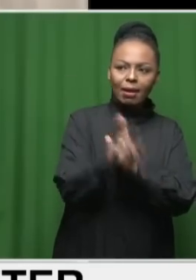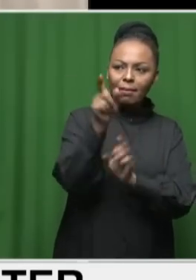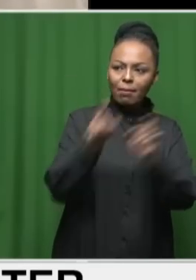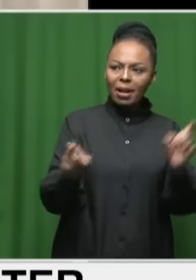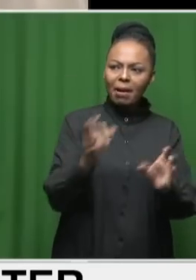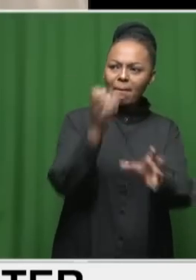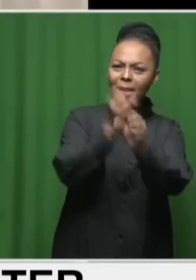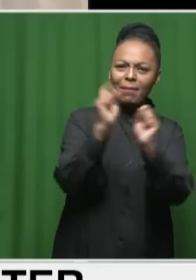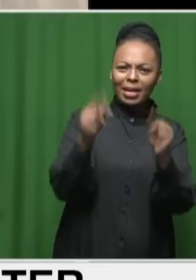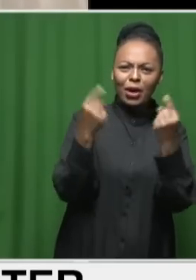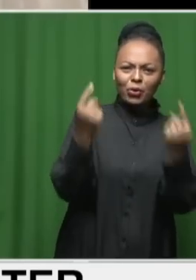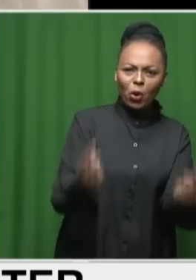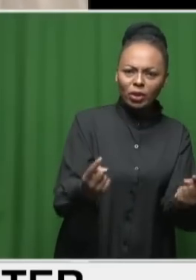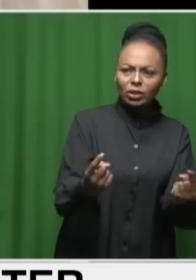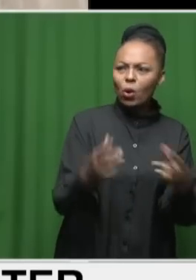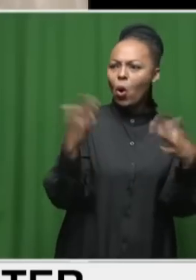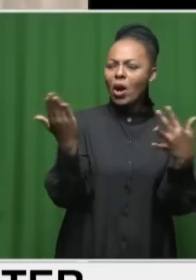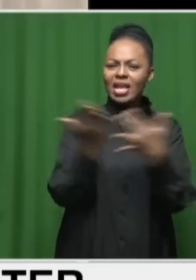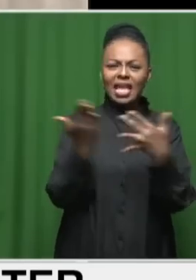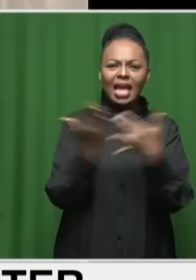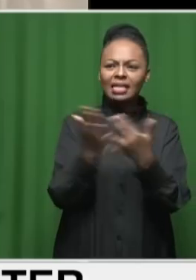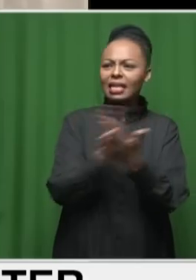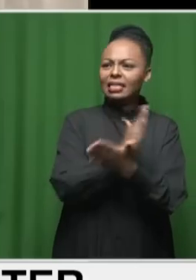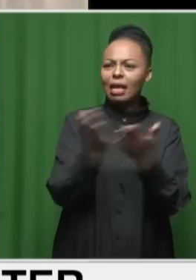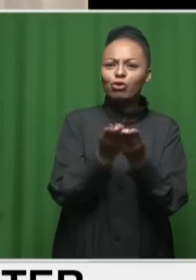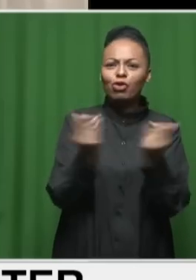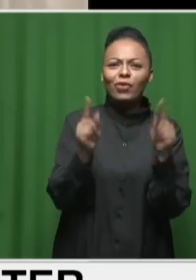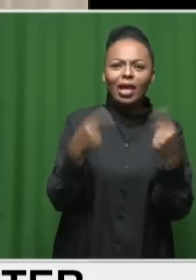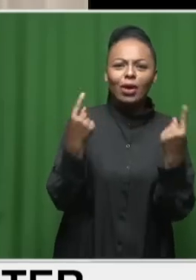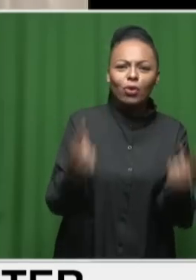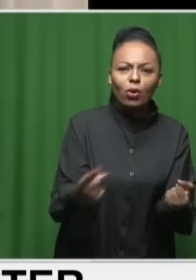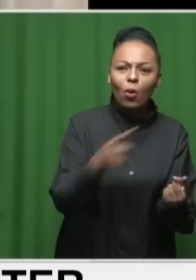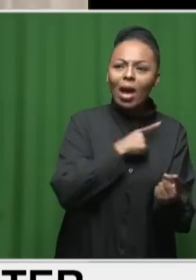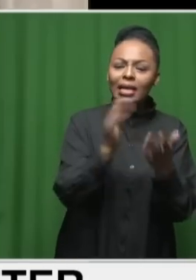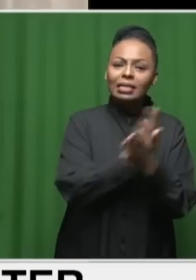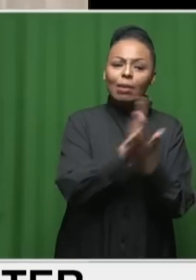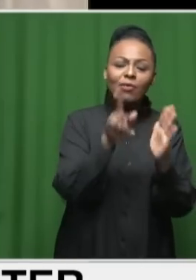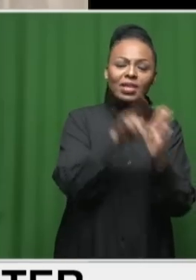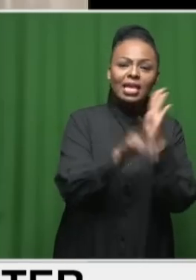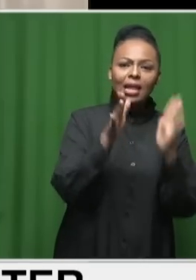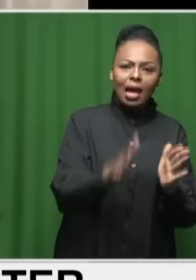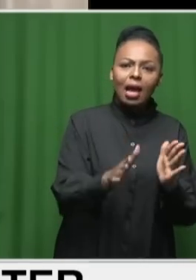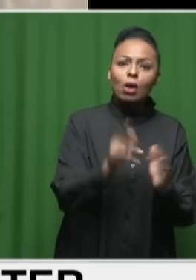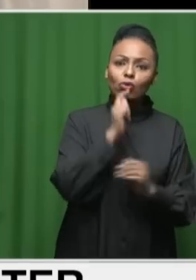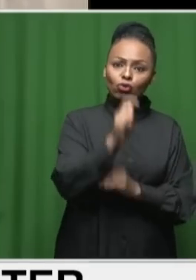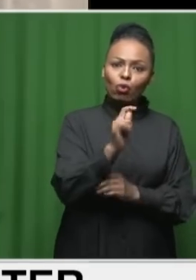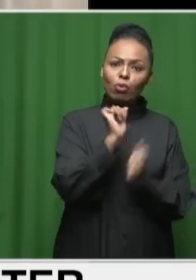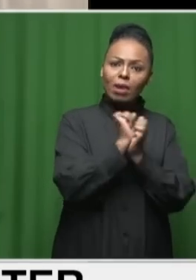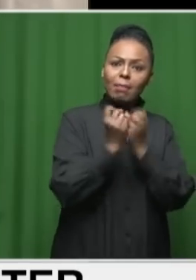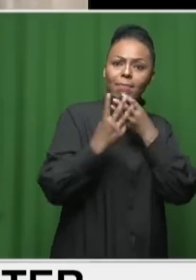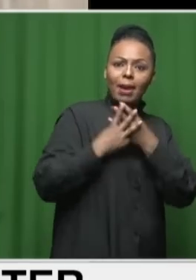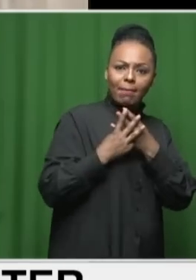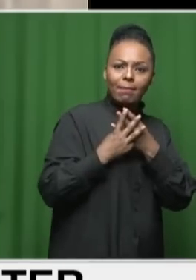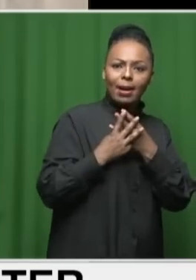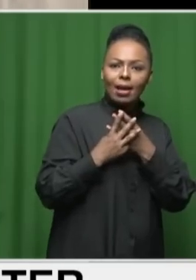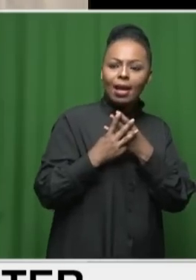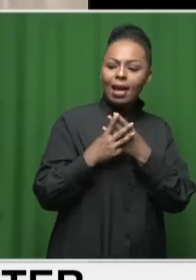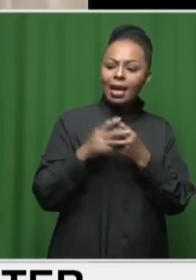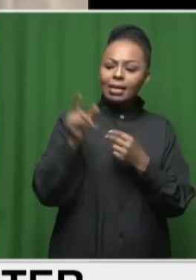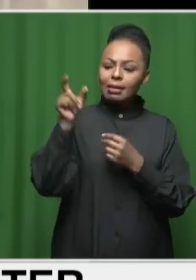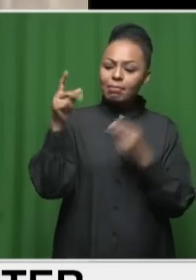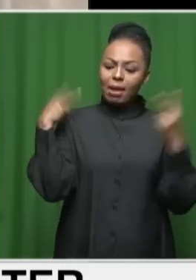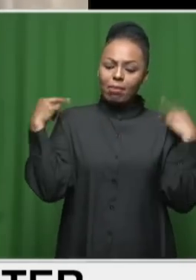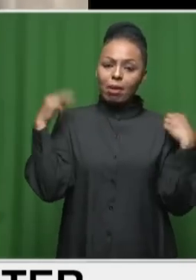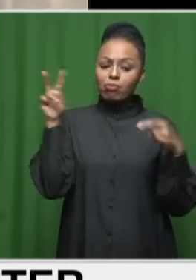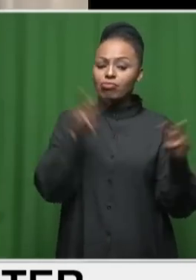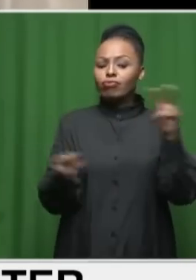or 90% of cases cannot be solved, is because some of these killers are behind bars and wardens get paid